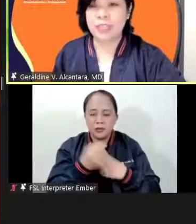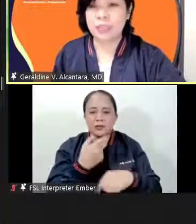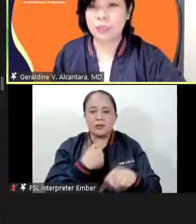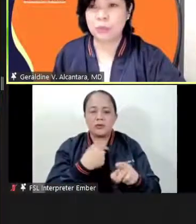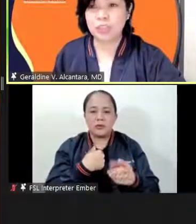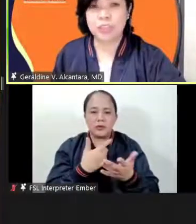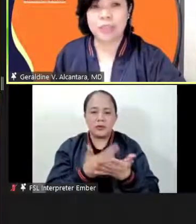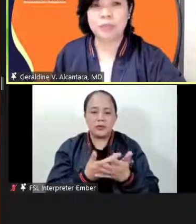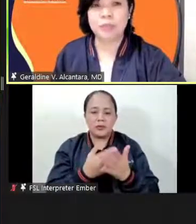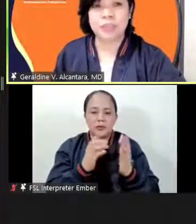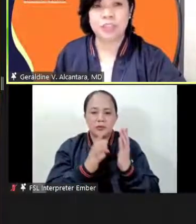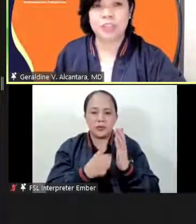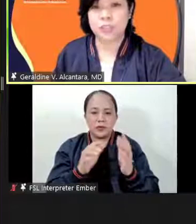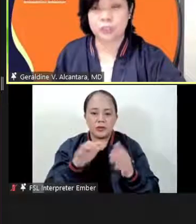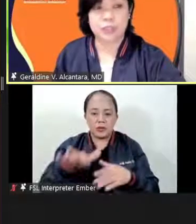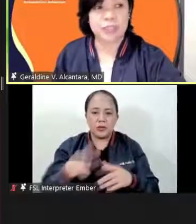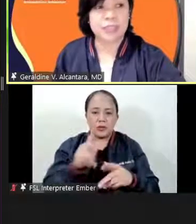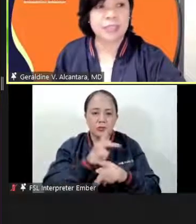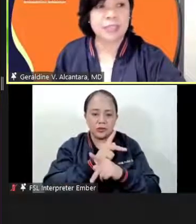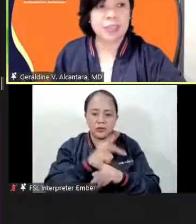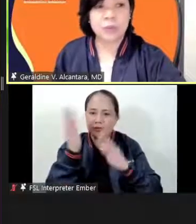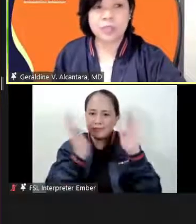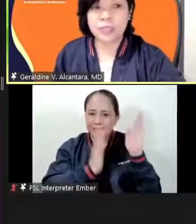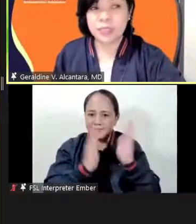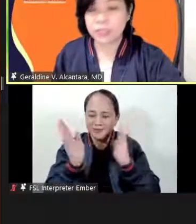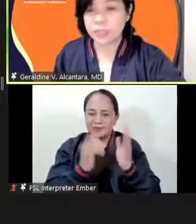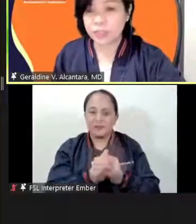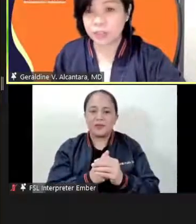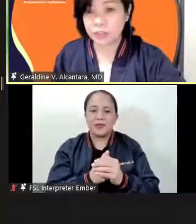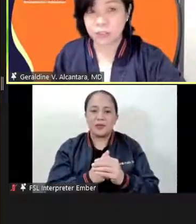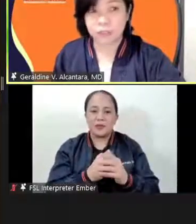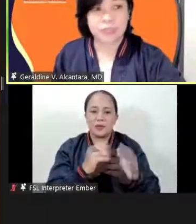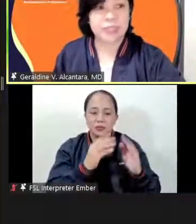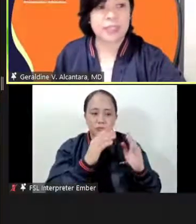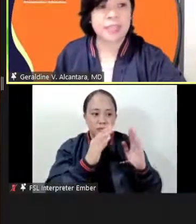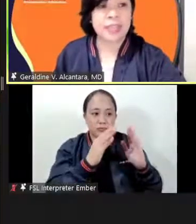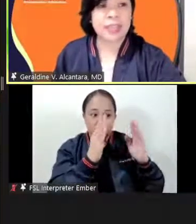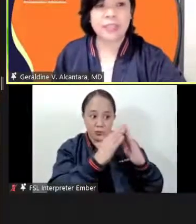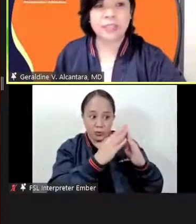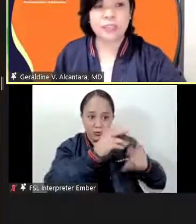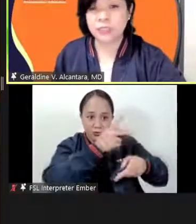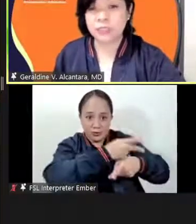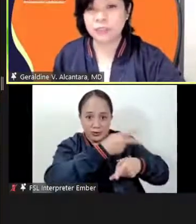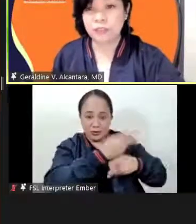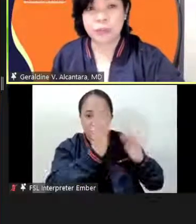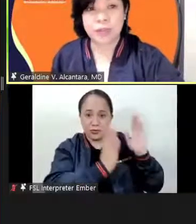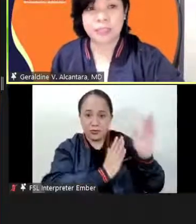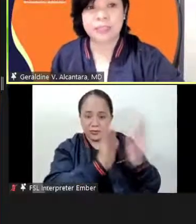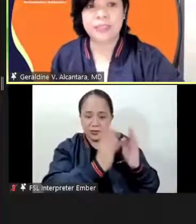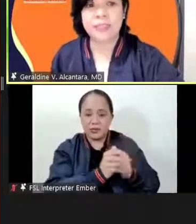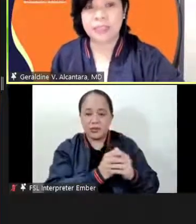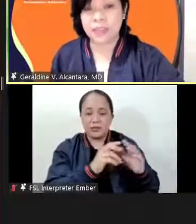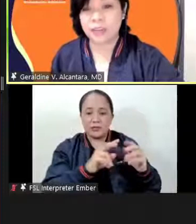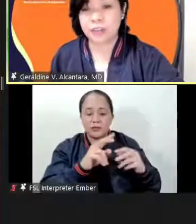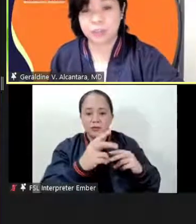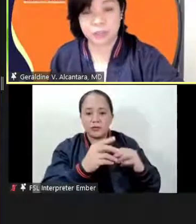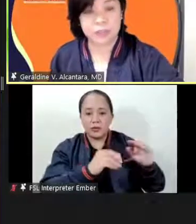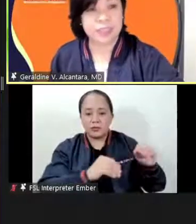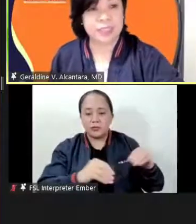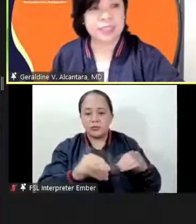subspecialty includes child protection services, residential care services, and alternative parental